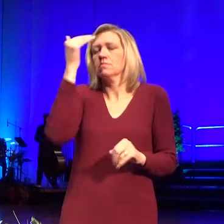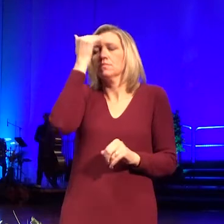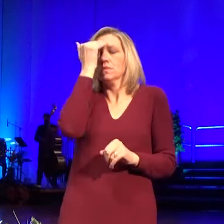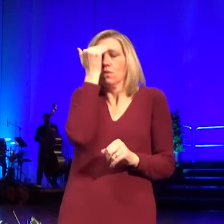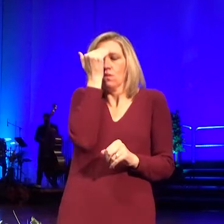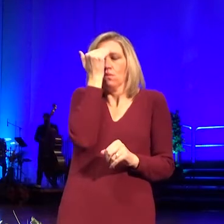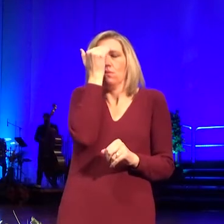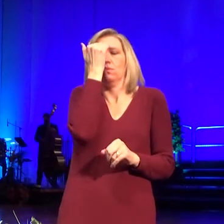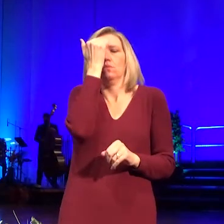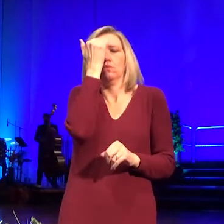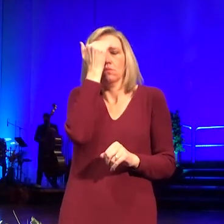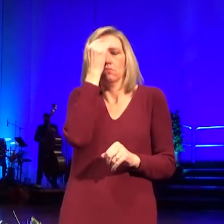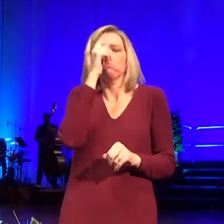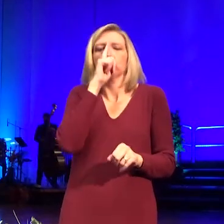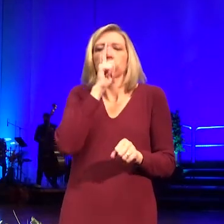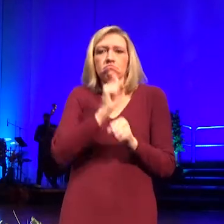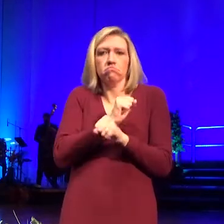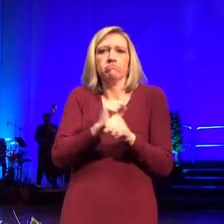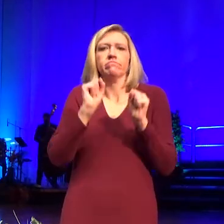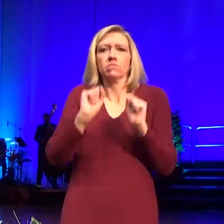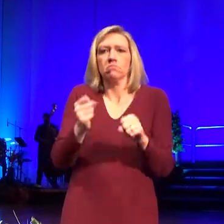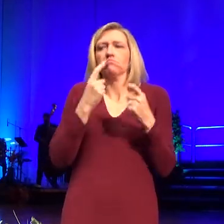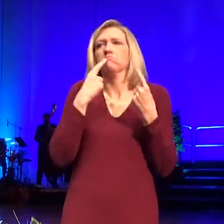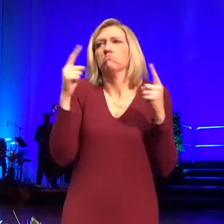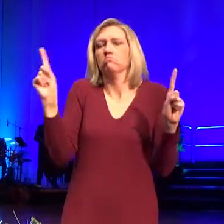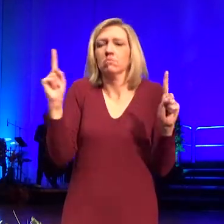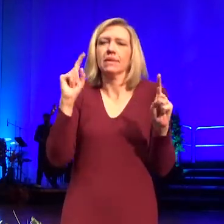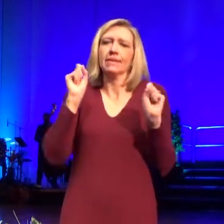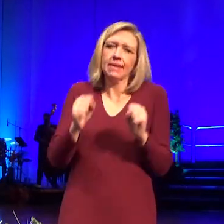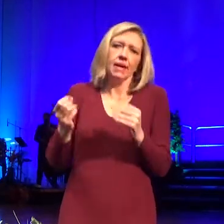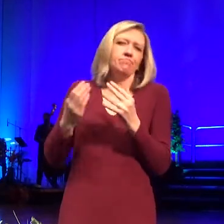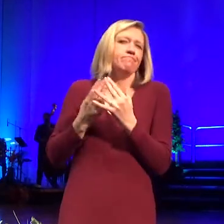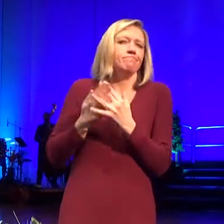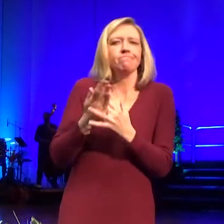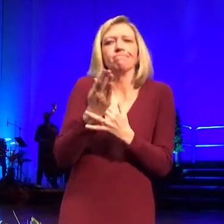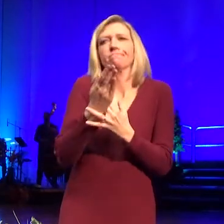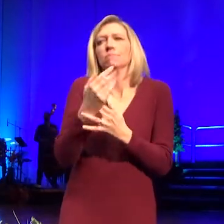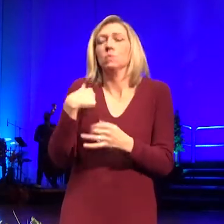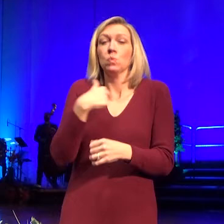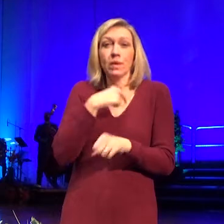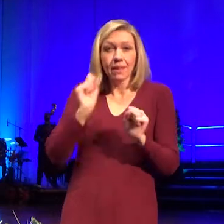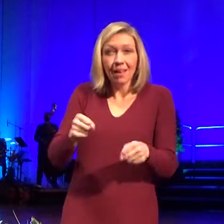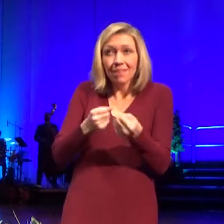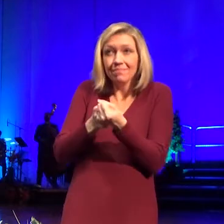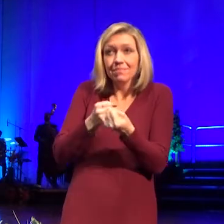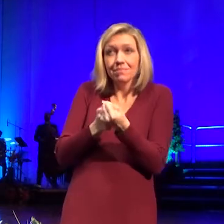that they can come through this and we can be there for them.